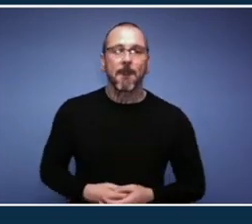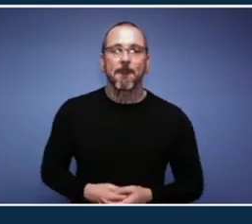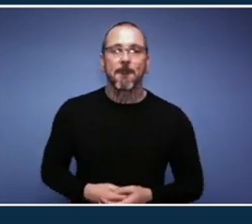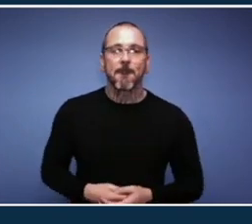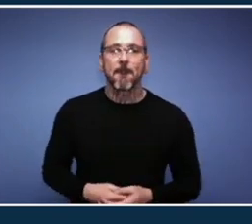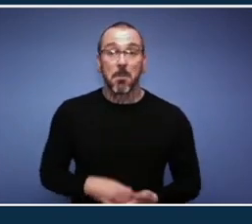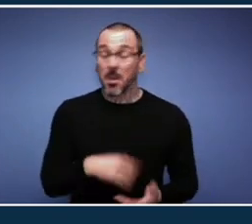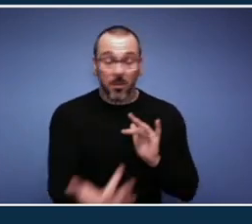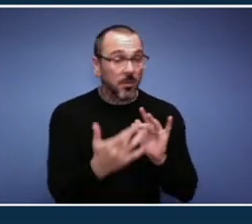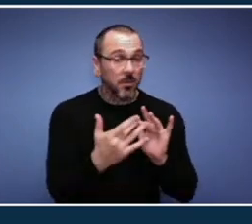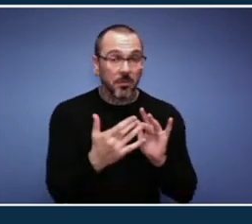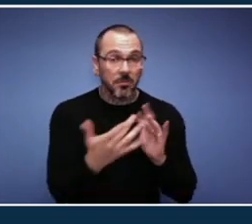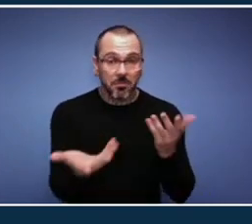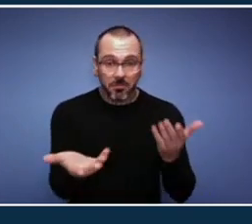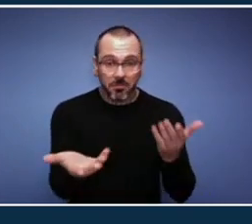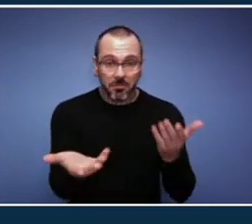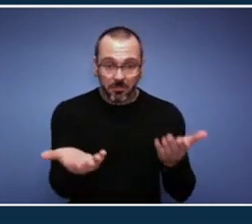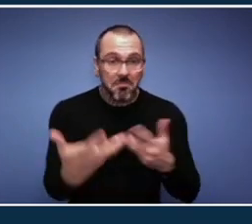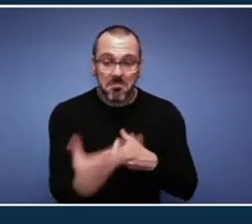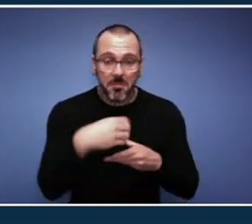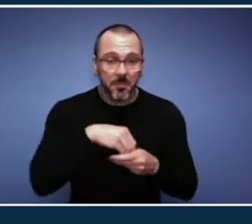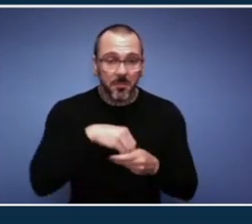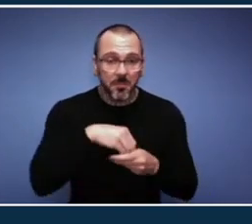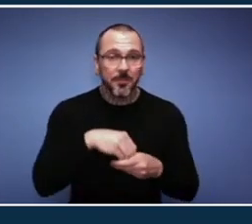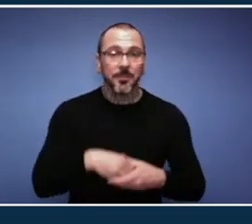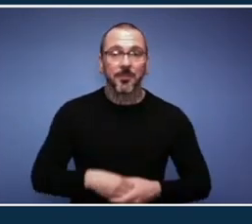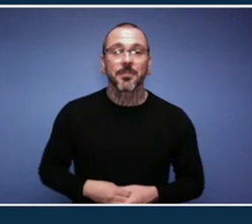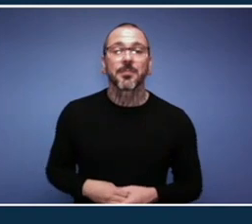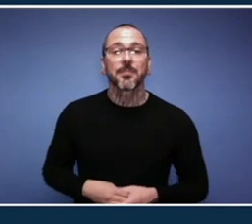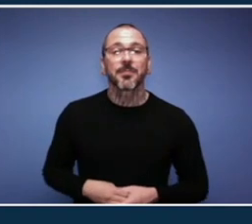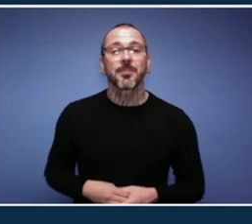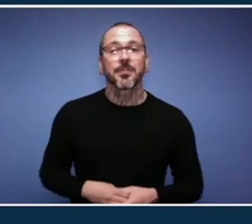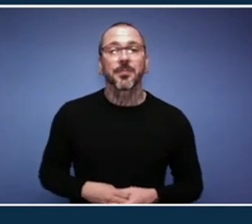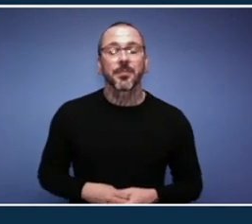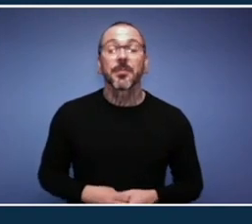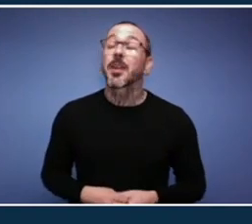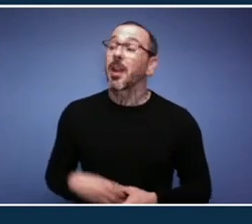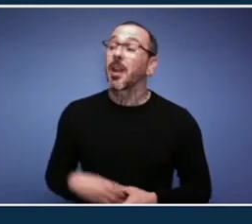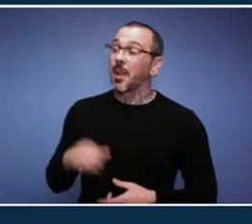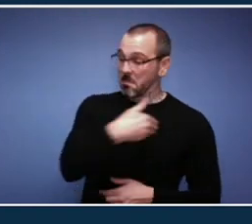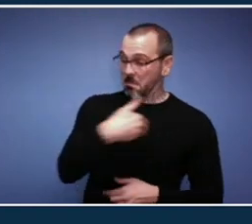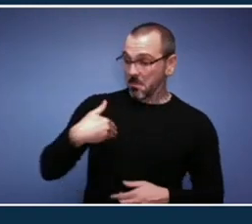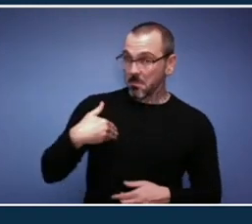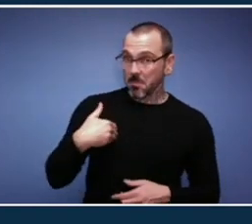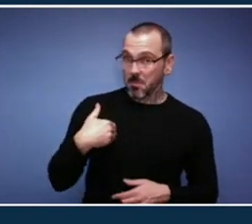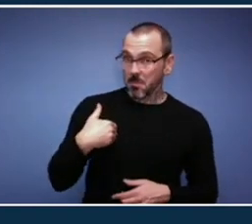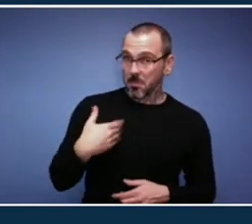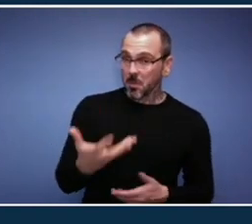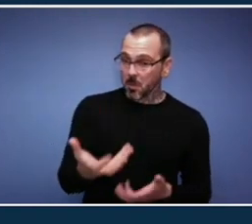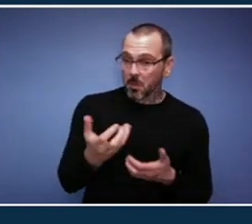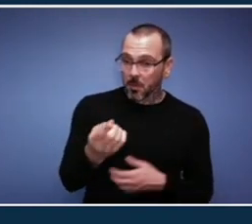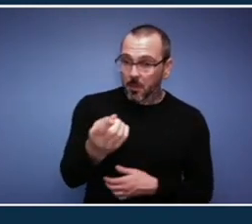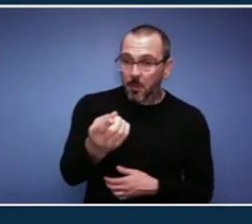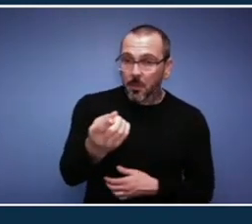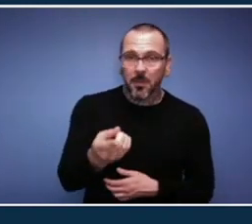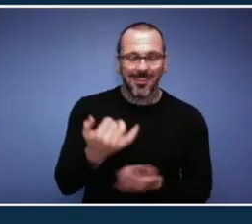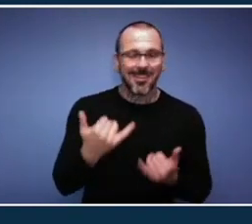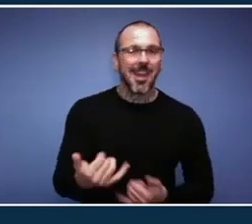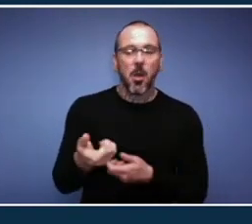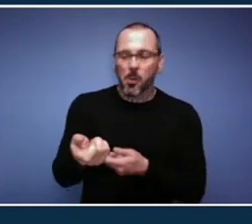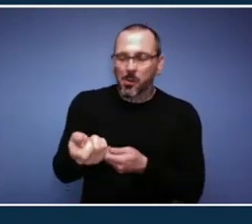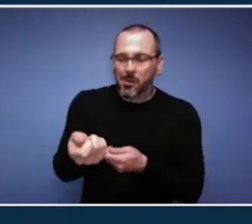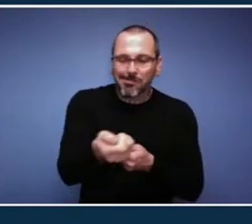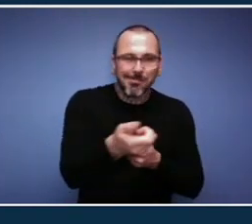if you're interested in becoming more involved. Yeah, and if you want to be a member, we are in the active recruitment